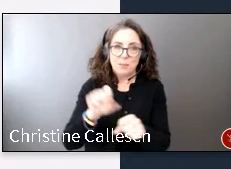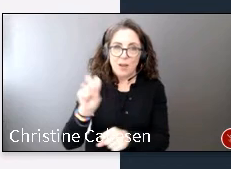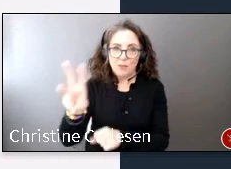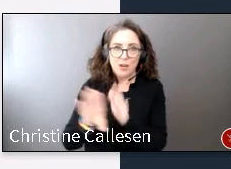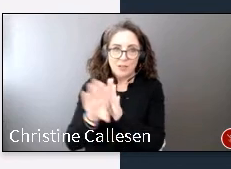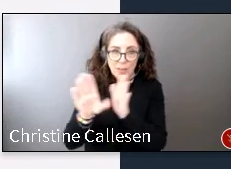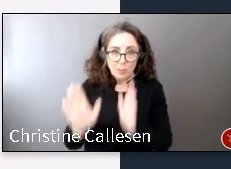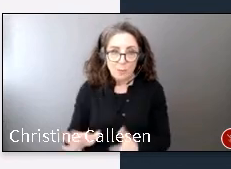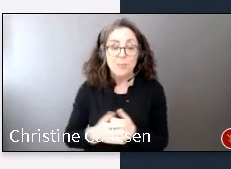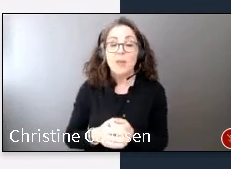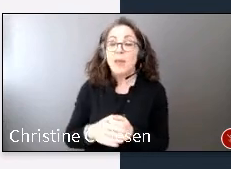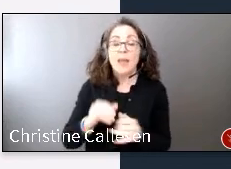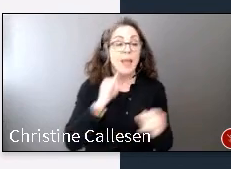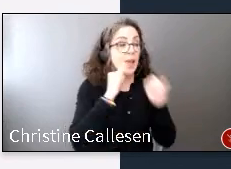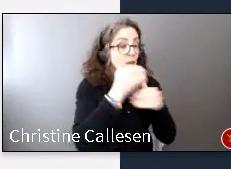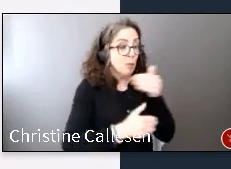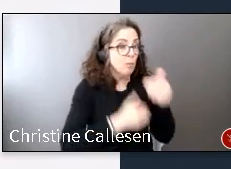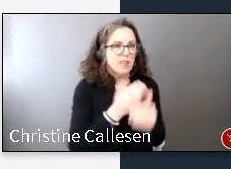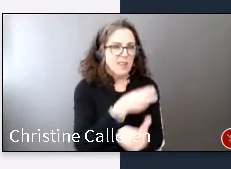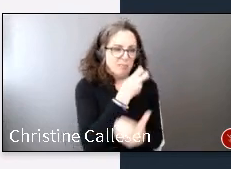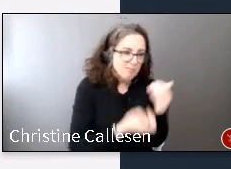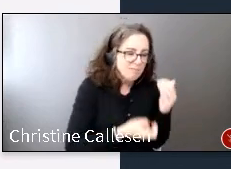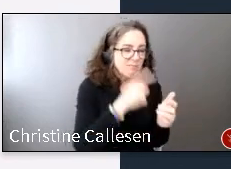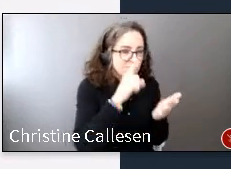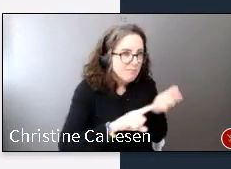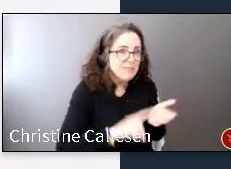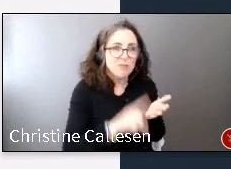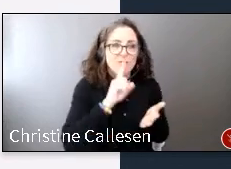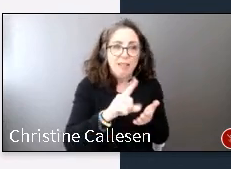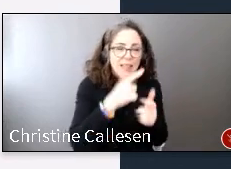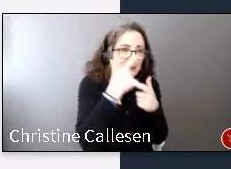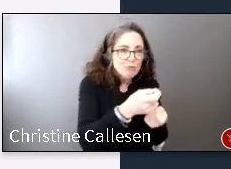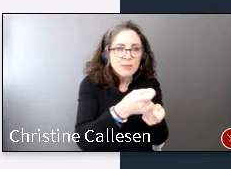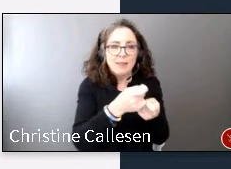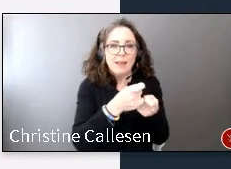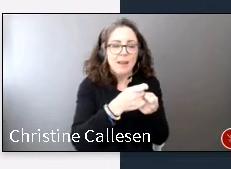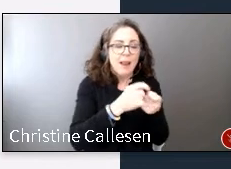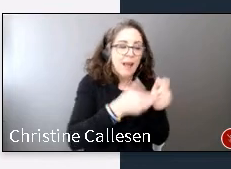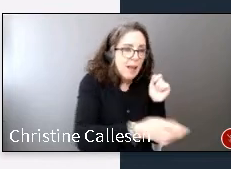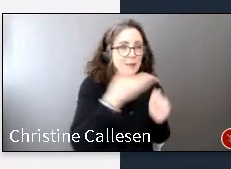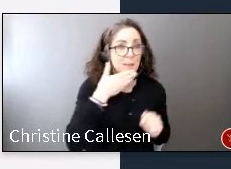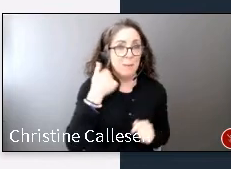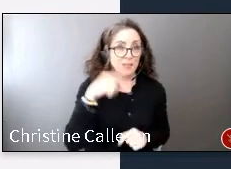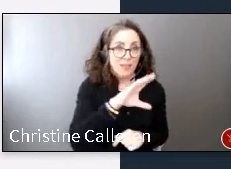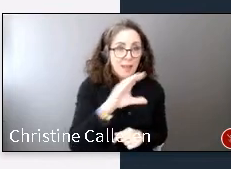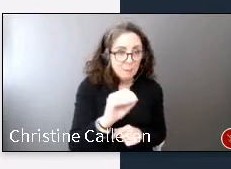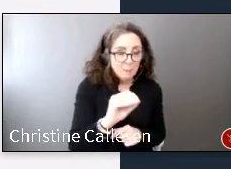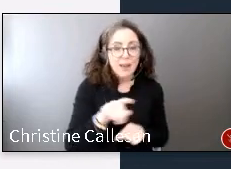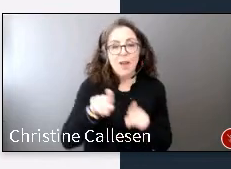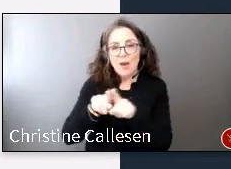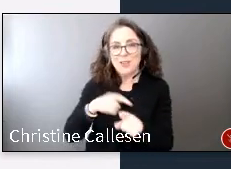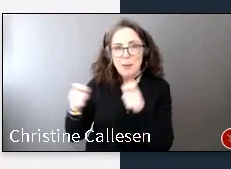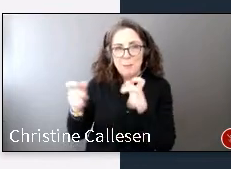interview process about 2 years ago because I'm really interested into hiring the best for the company, and also my manager has